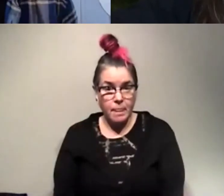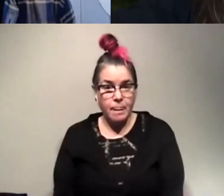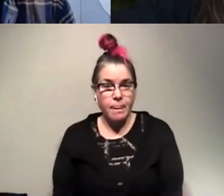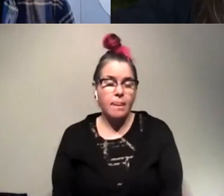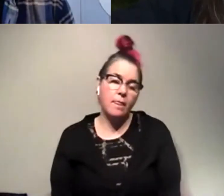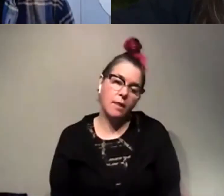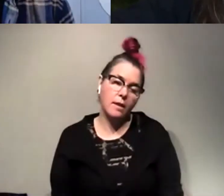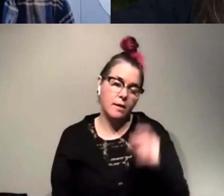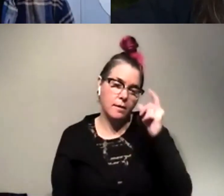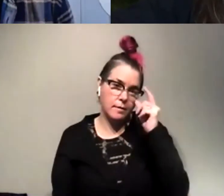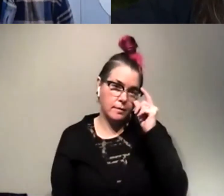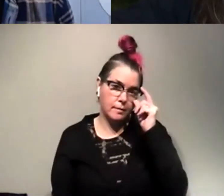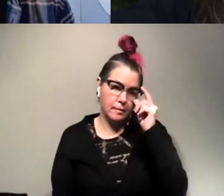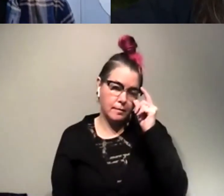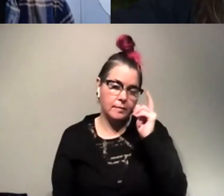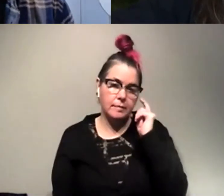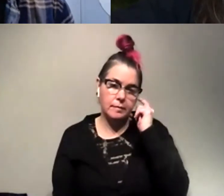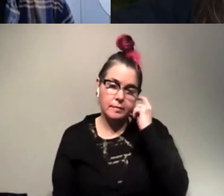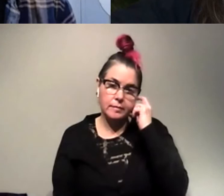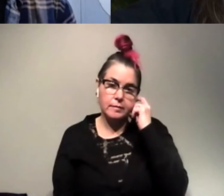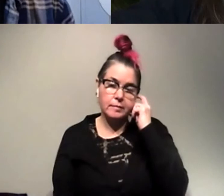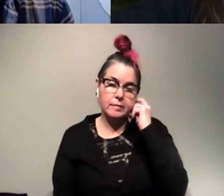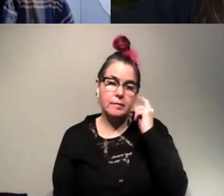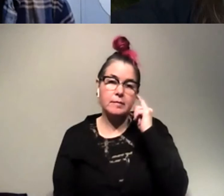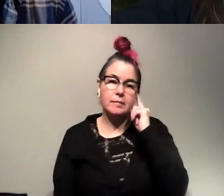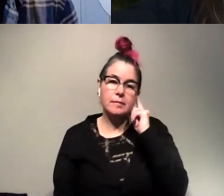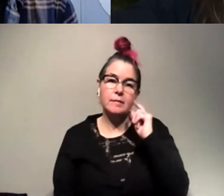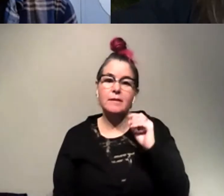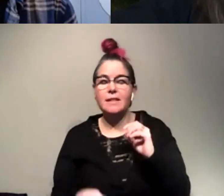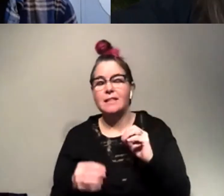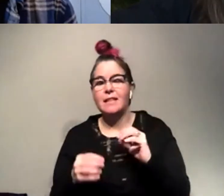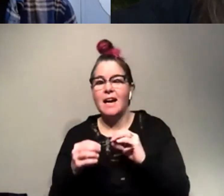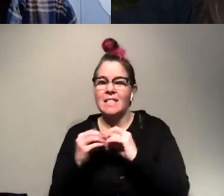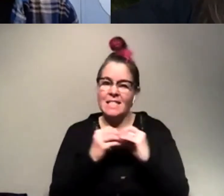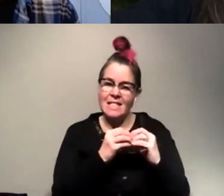So this is actually a more contentious question than you think.